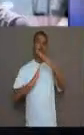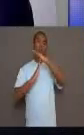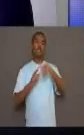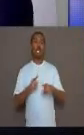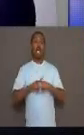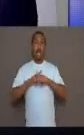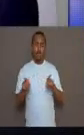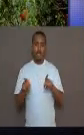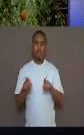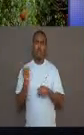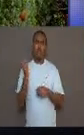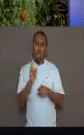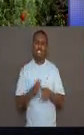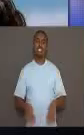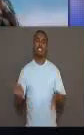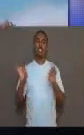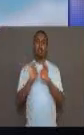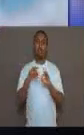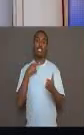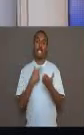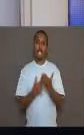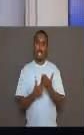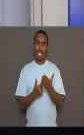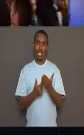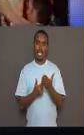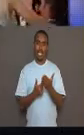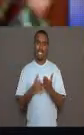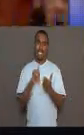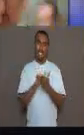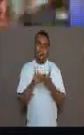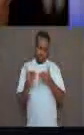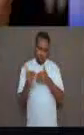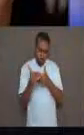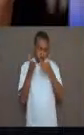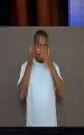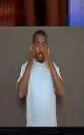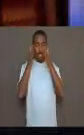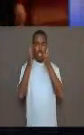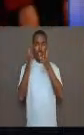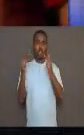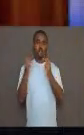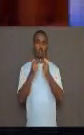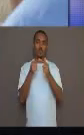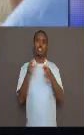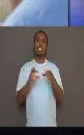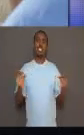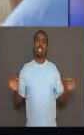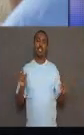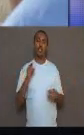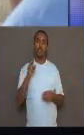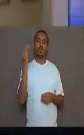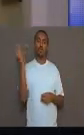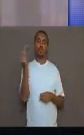However, what is important here is that we pay close attention to the sentences